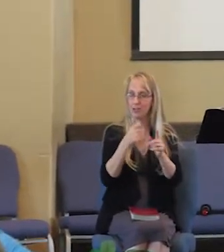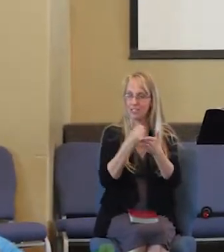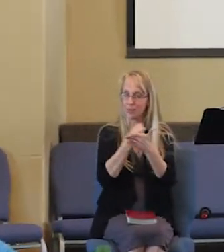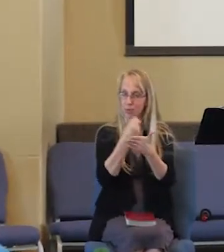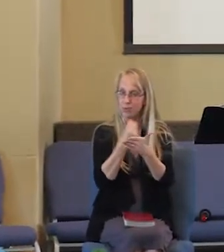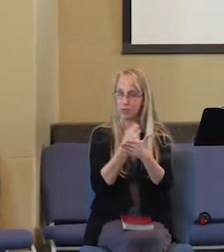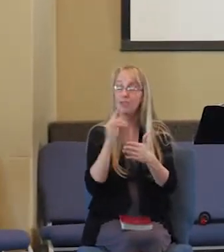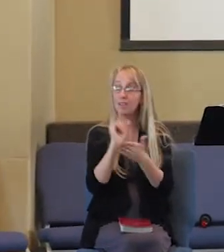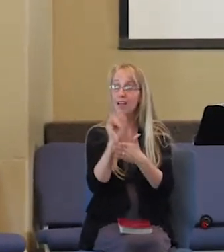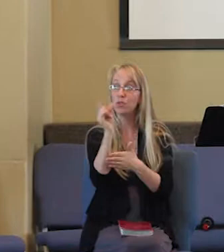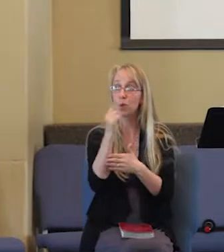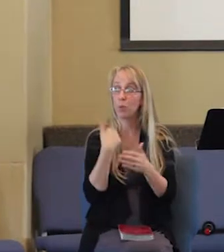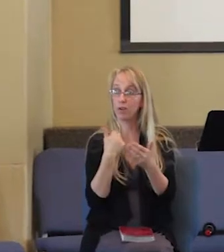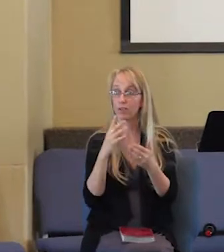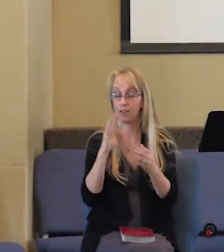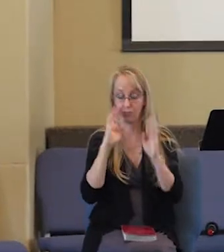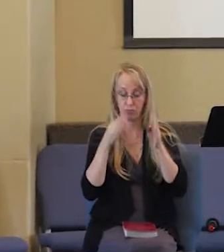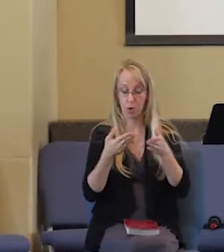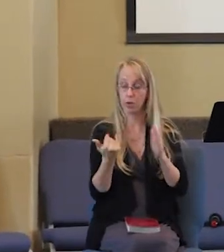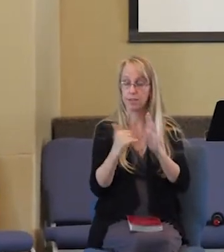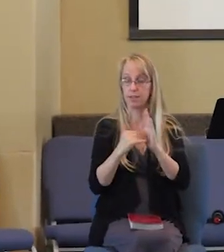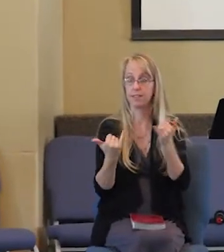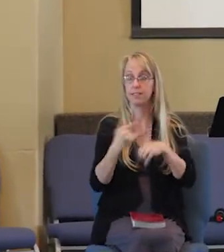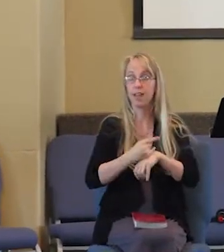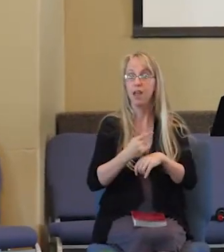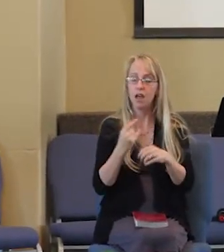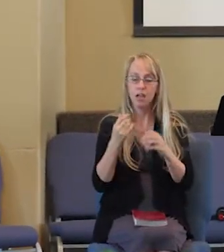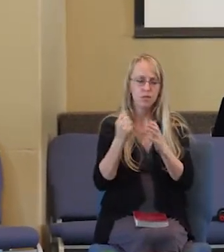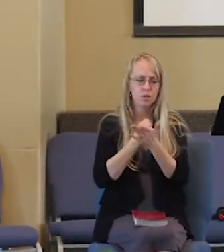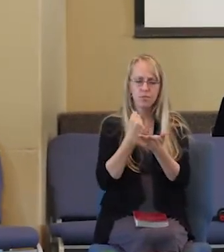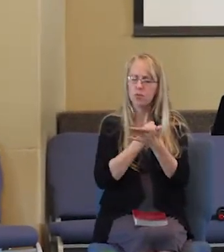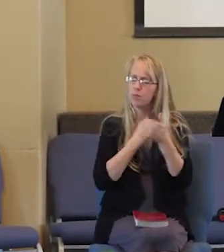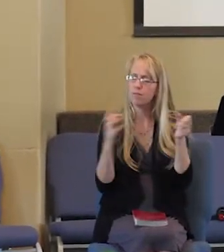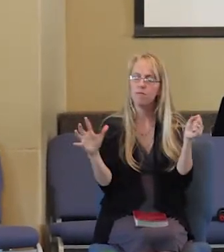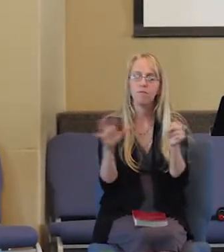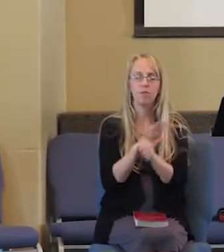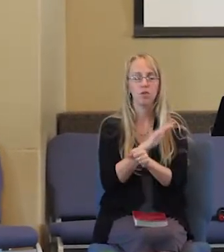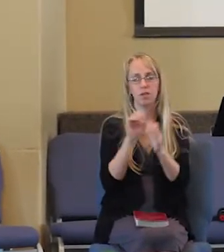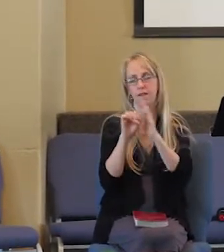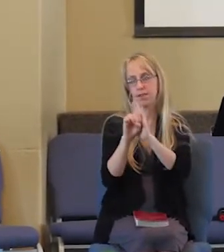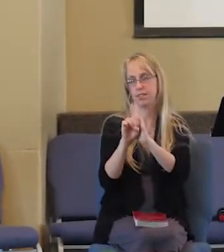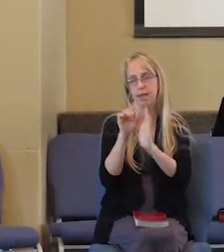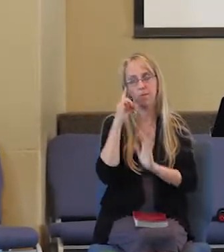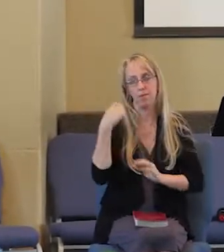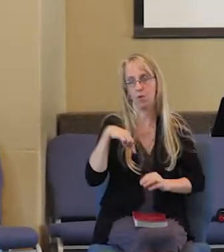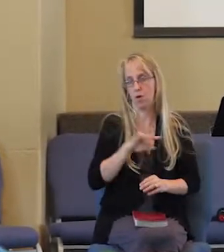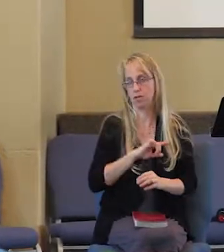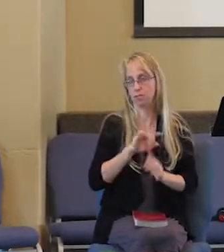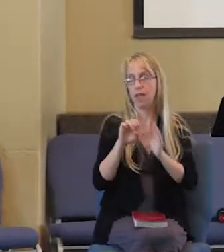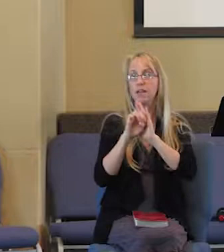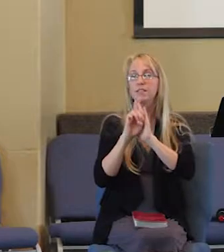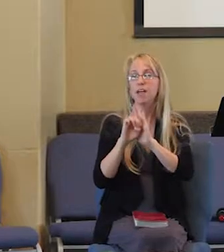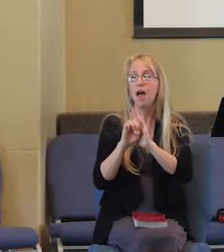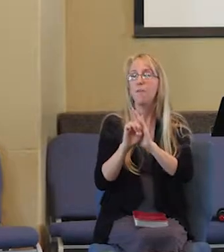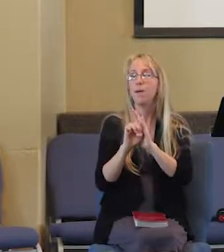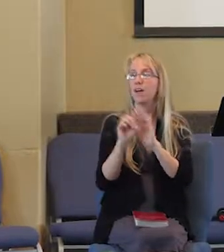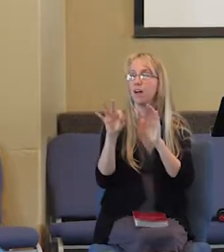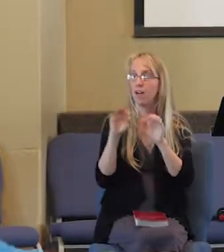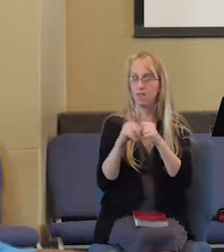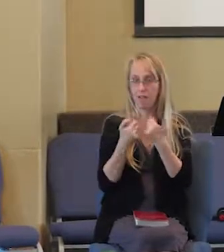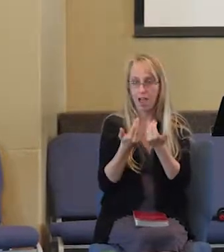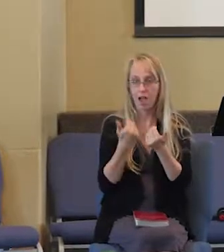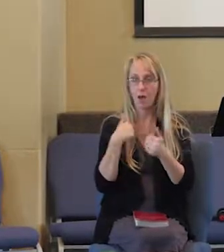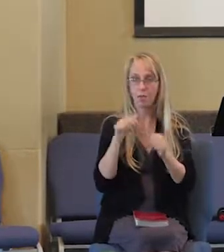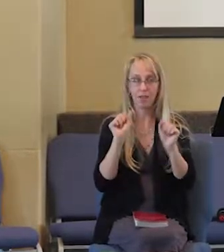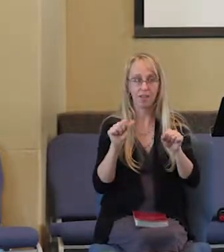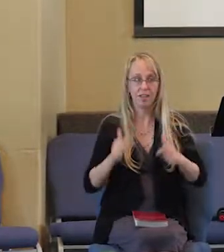So that's where we're going to be this morning. You know, Scripture is full of a lot of examples for us. You know, we have examples on how we can live